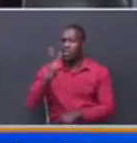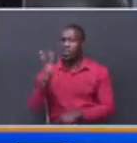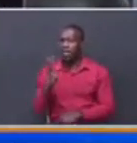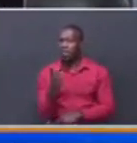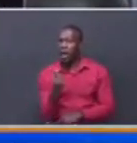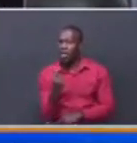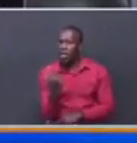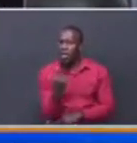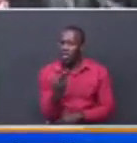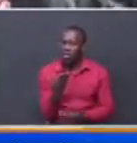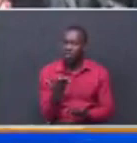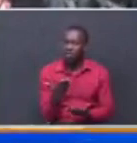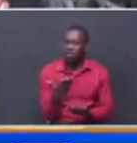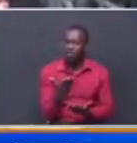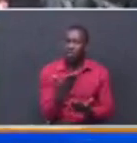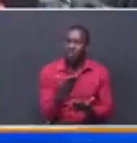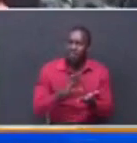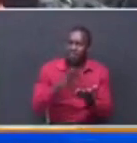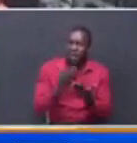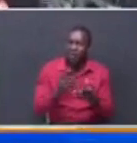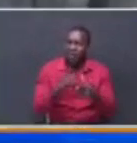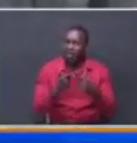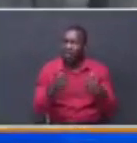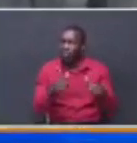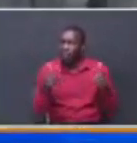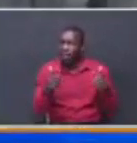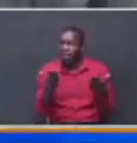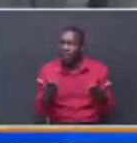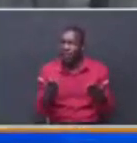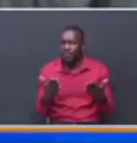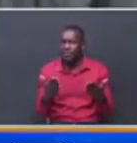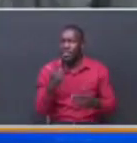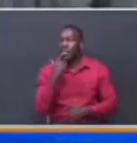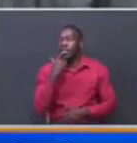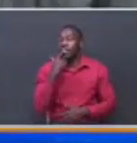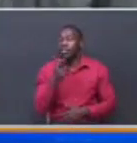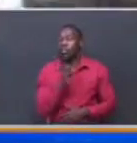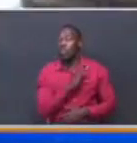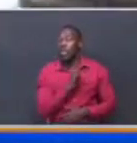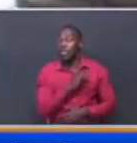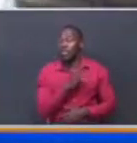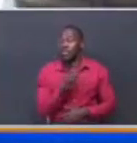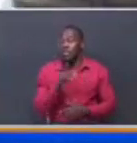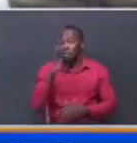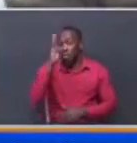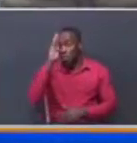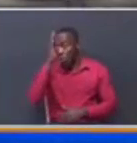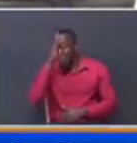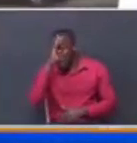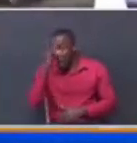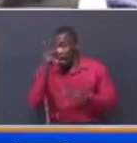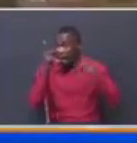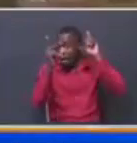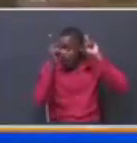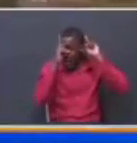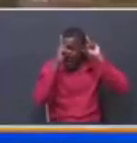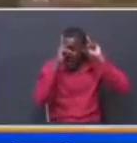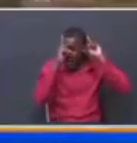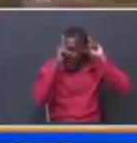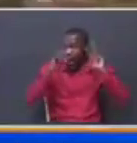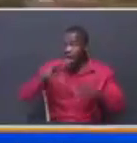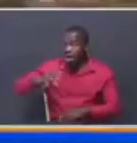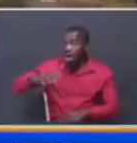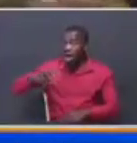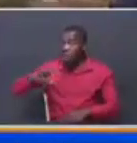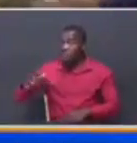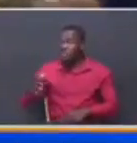improve miraa, surely. They stated that Kakamega and Bungoma County, which are among 14 counties, have been marginalized in